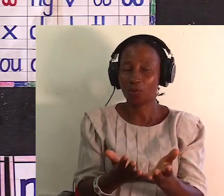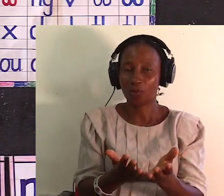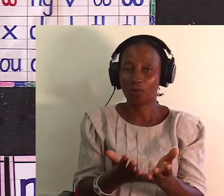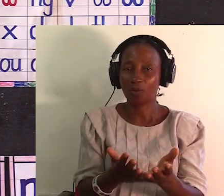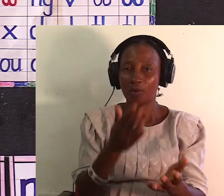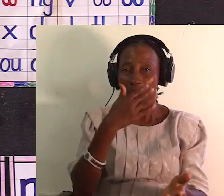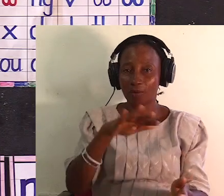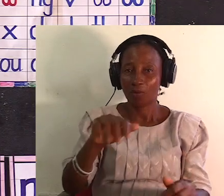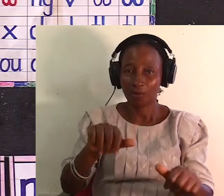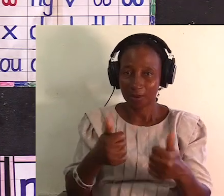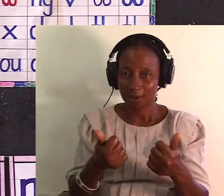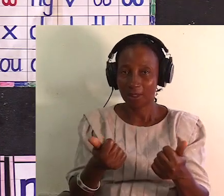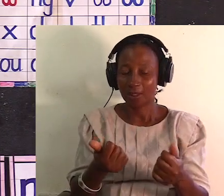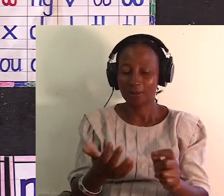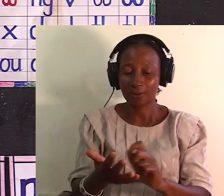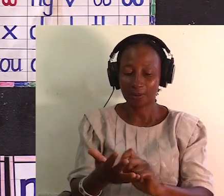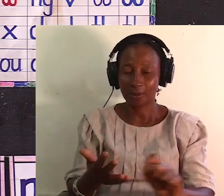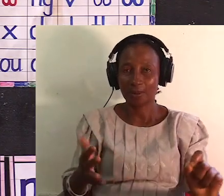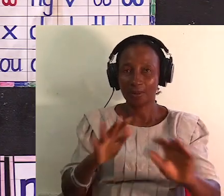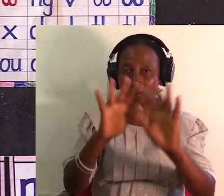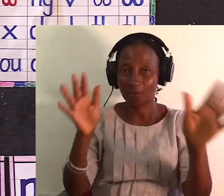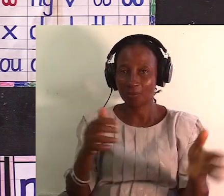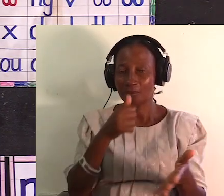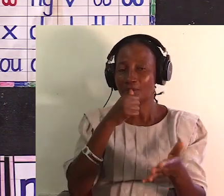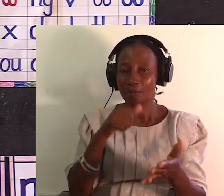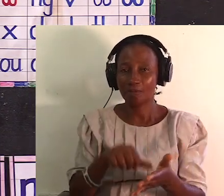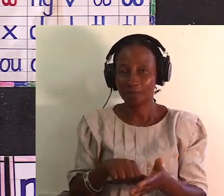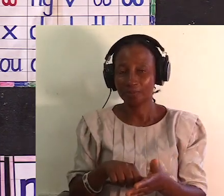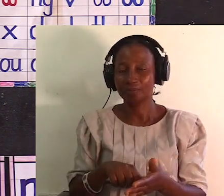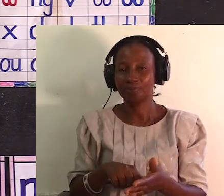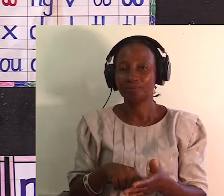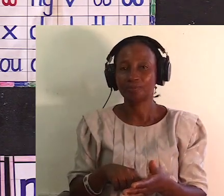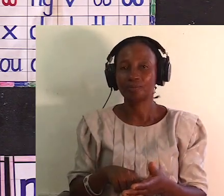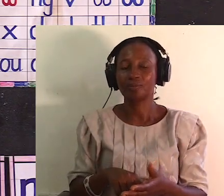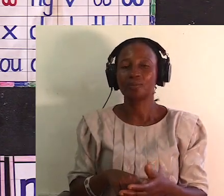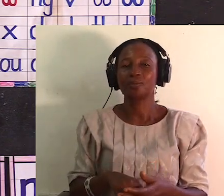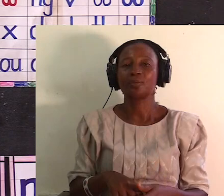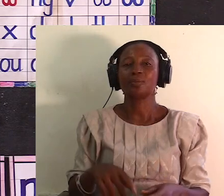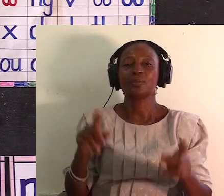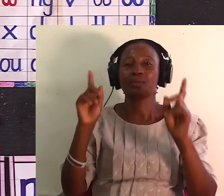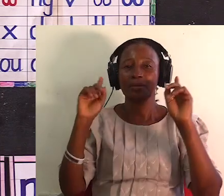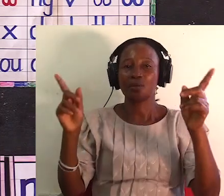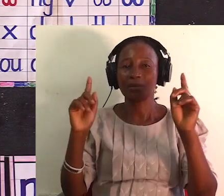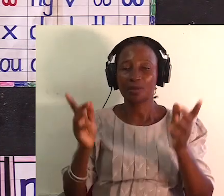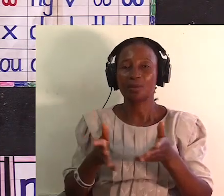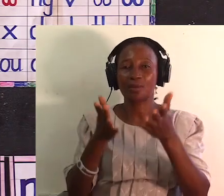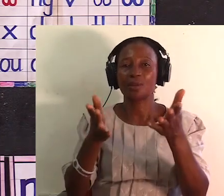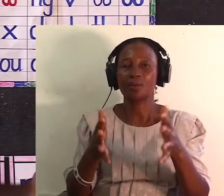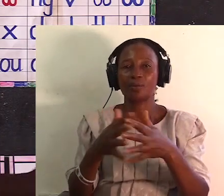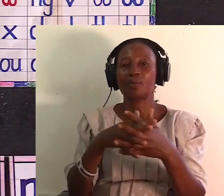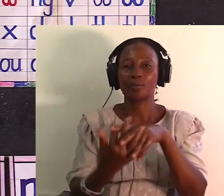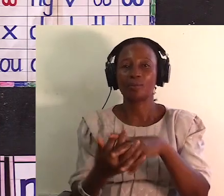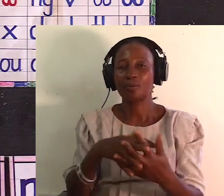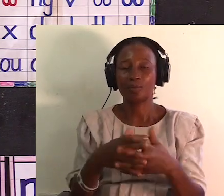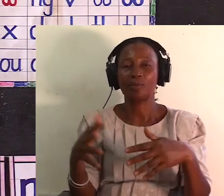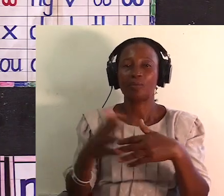so the little blending you'll be doing, it will even give you the opportunity. You can even blend some words on your own that we don't